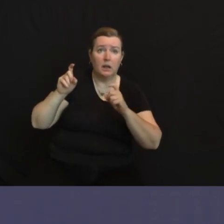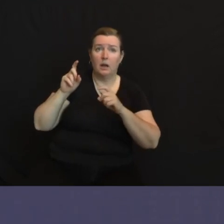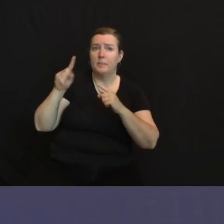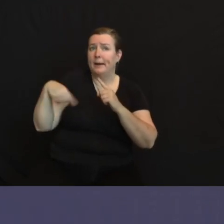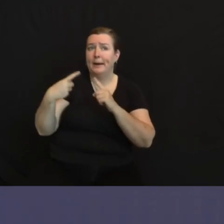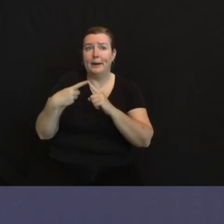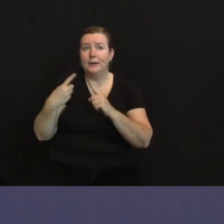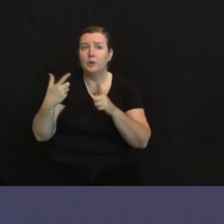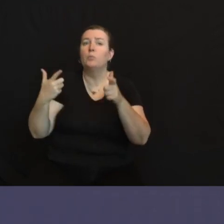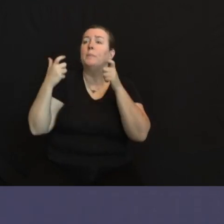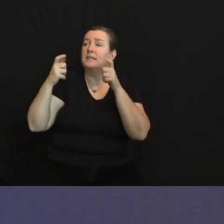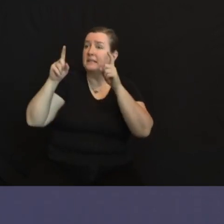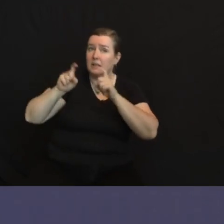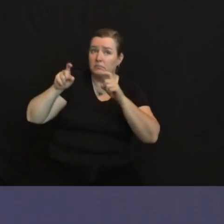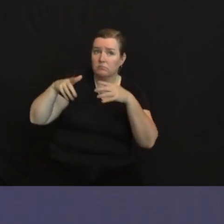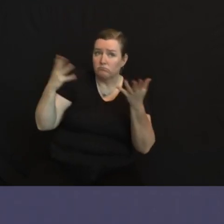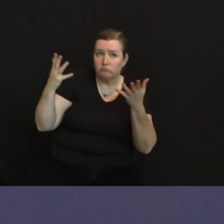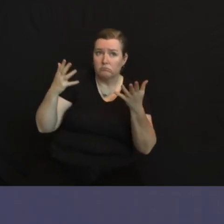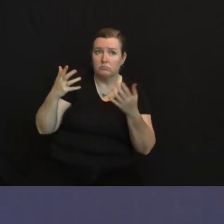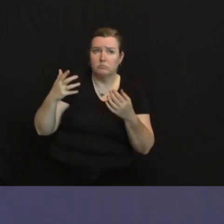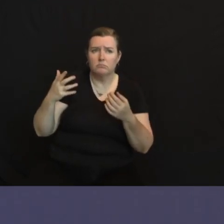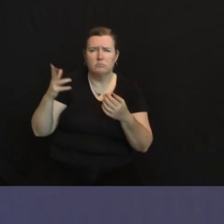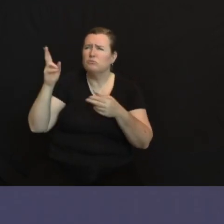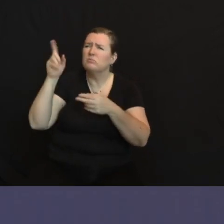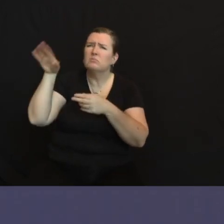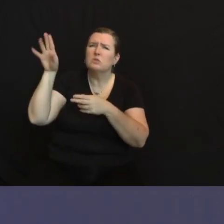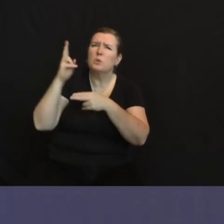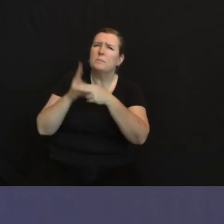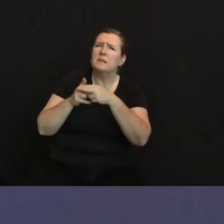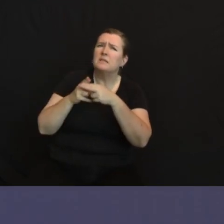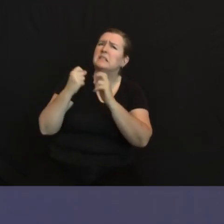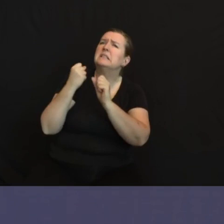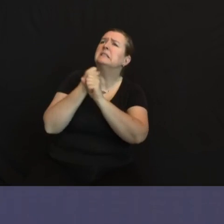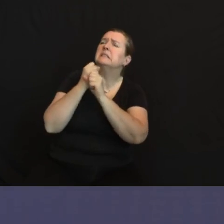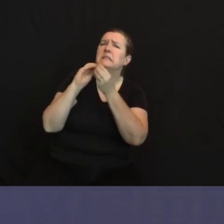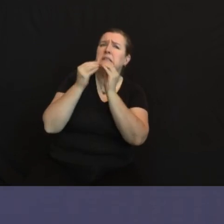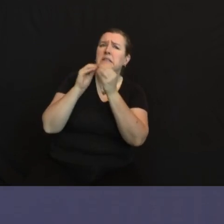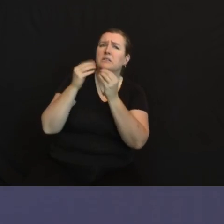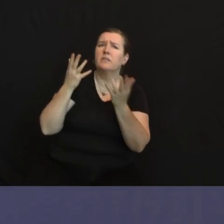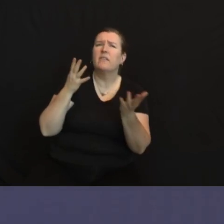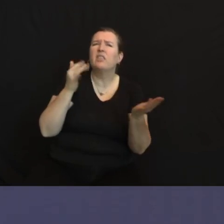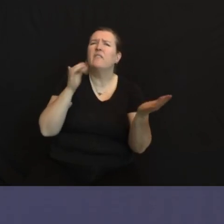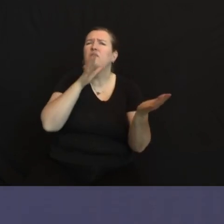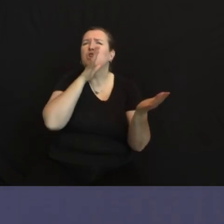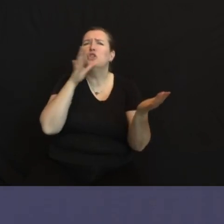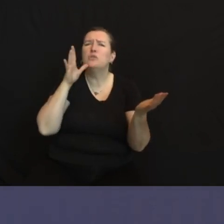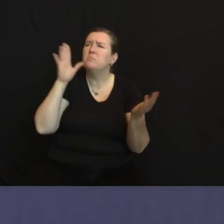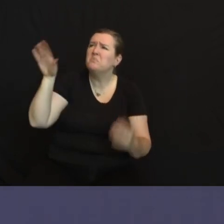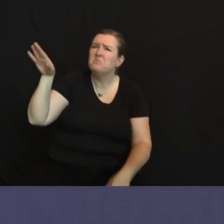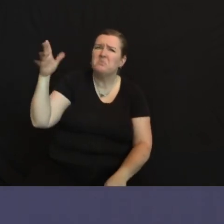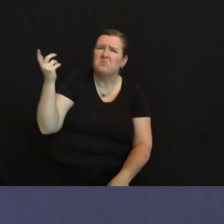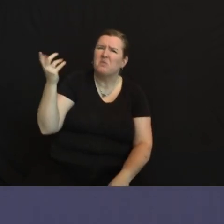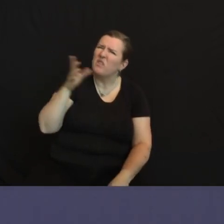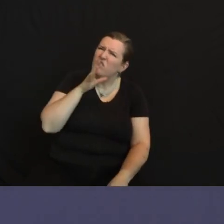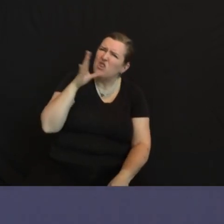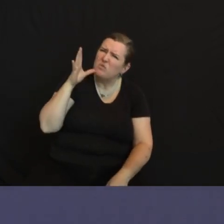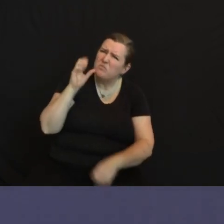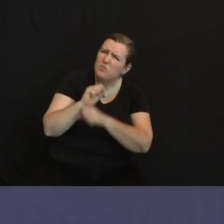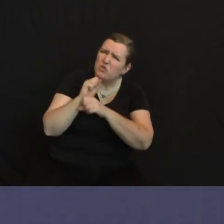talked about some stats just a moment ago, and you mentioned cases involving farms. Just want to make sure that you're referring to farm workers.